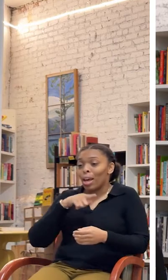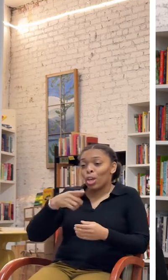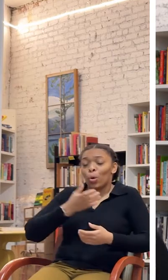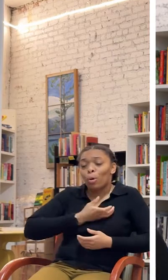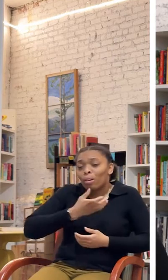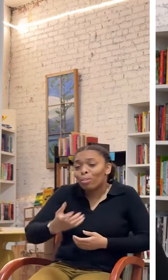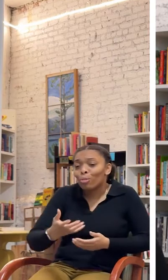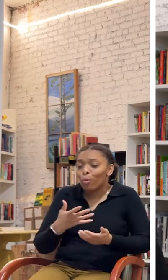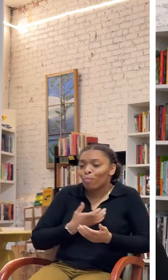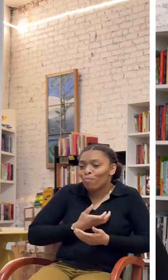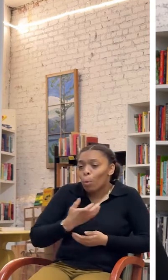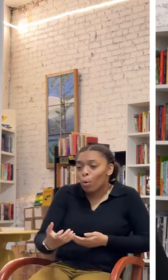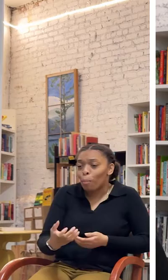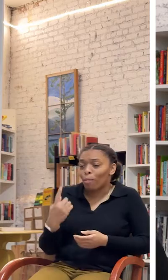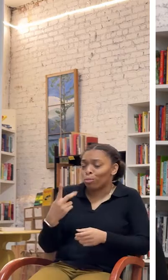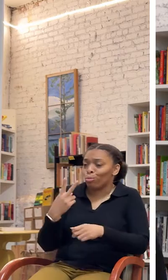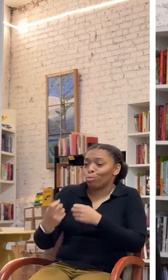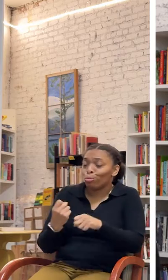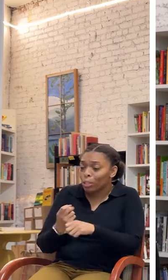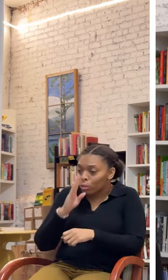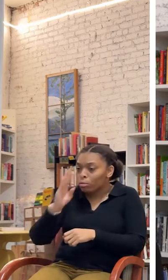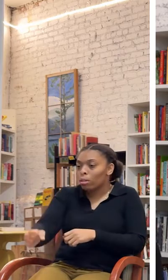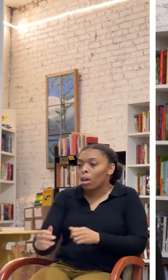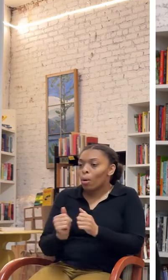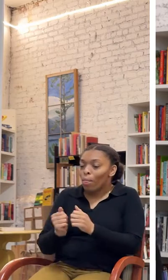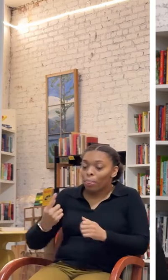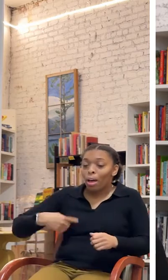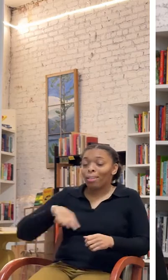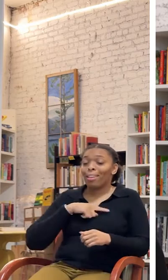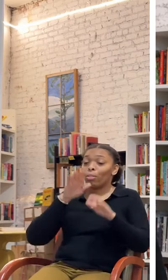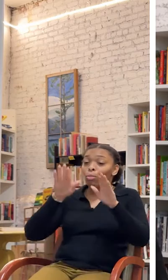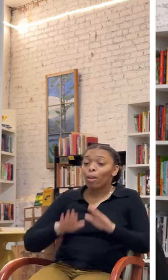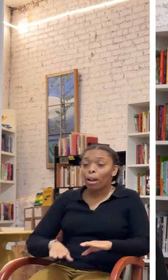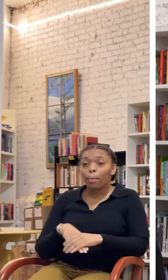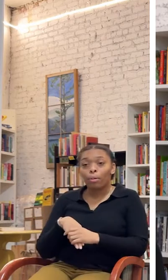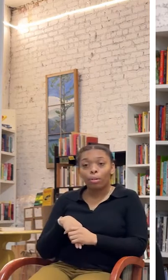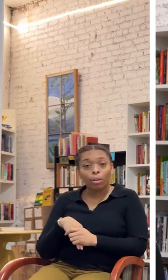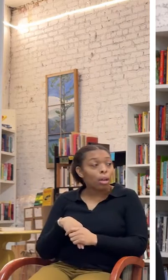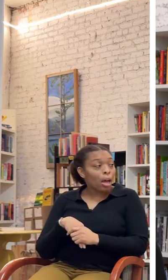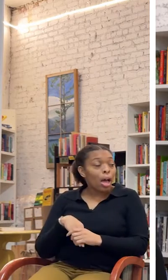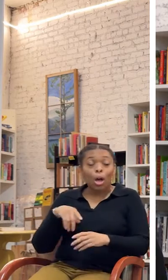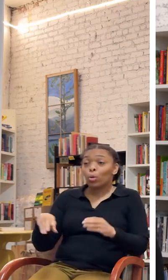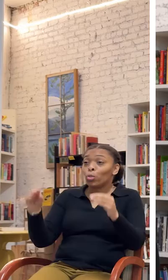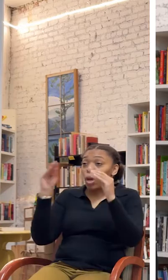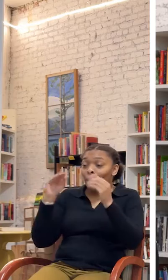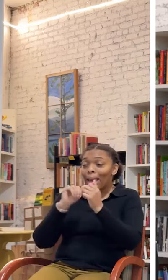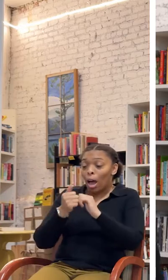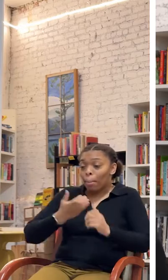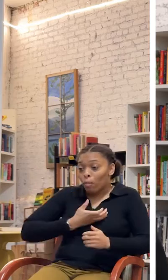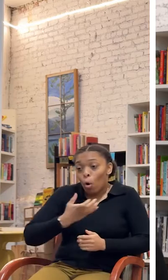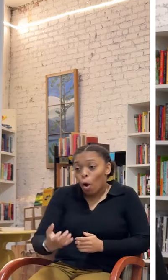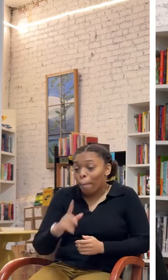baby, for like 2 years straight with all of us. It's incredible. And you taught me how to be vulnerable because I'm